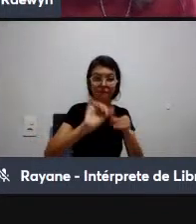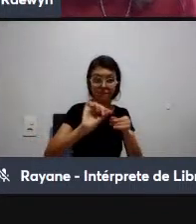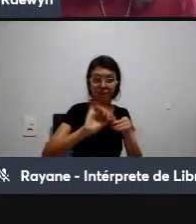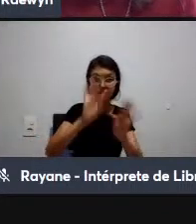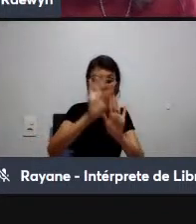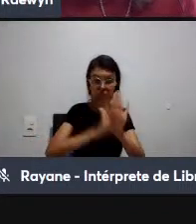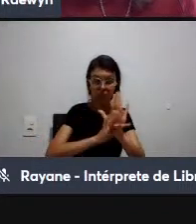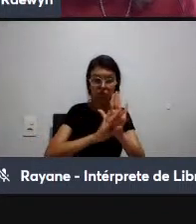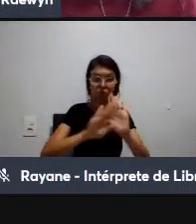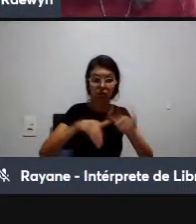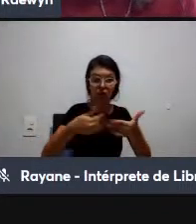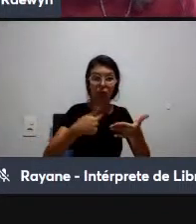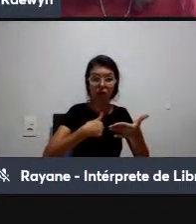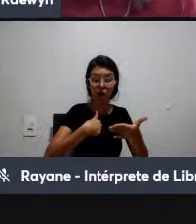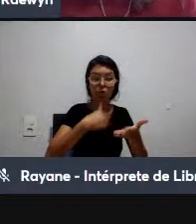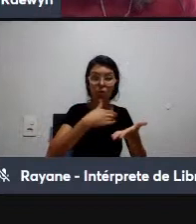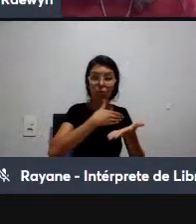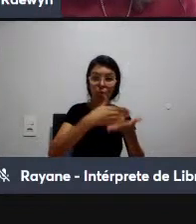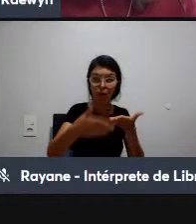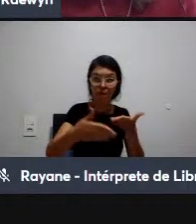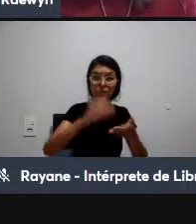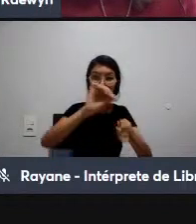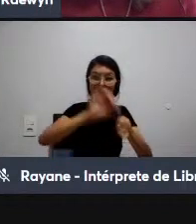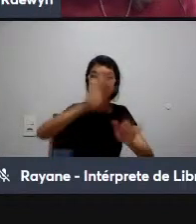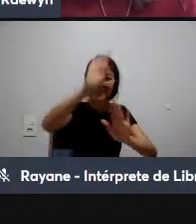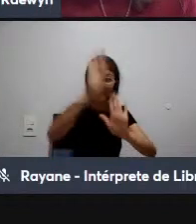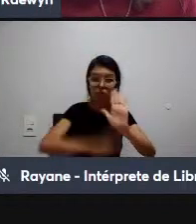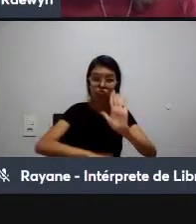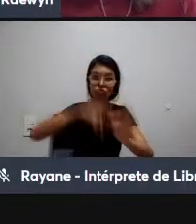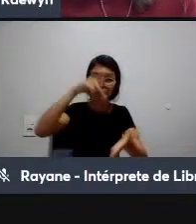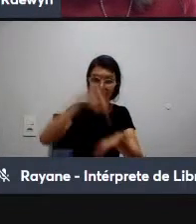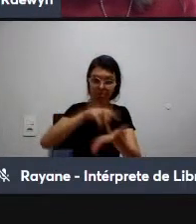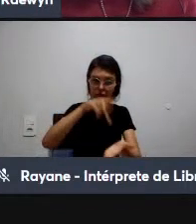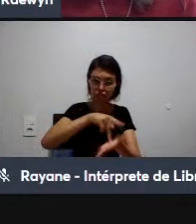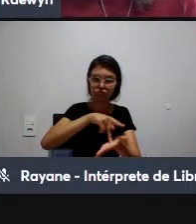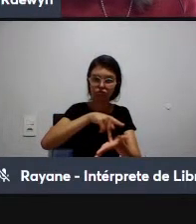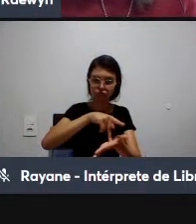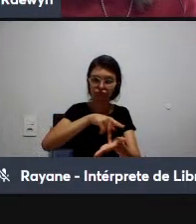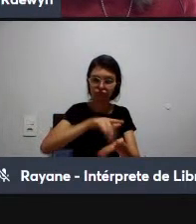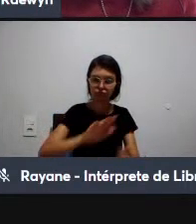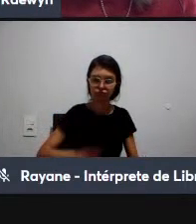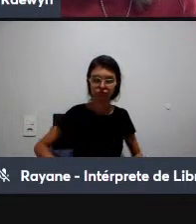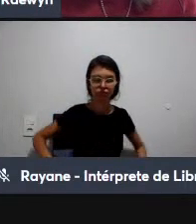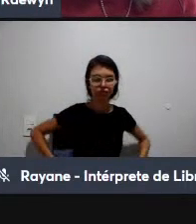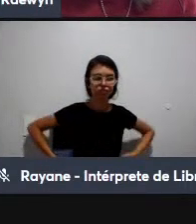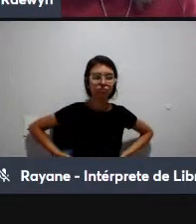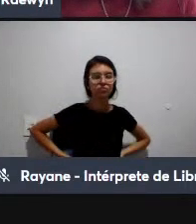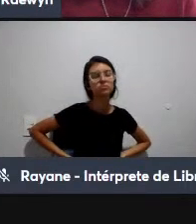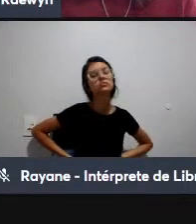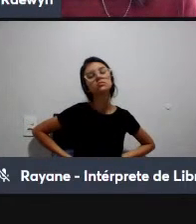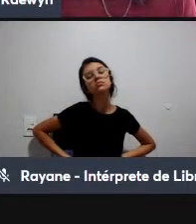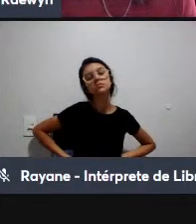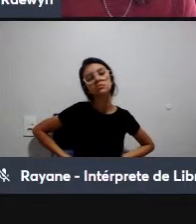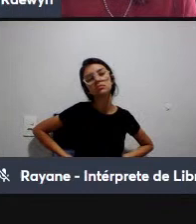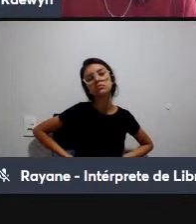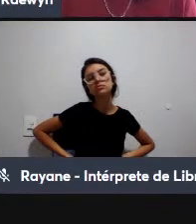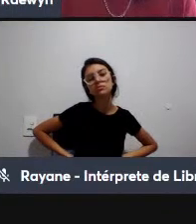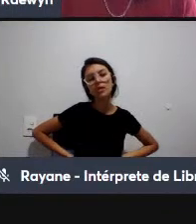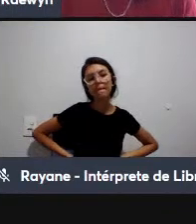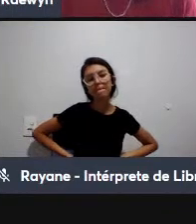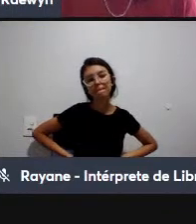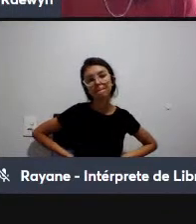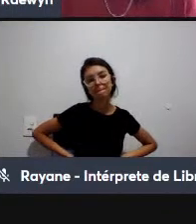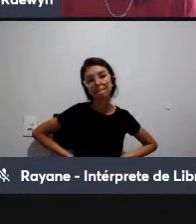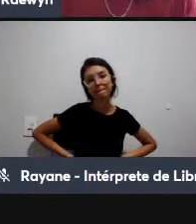a rascunhar texto. Some people argue for beginning